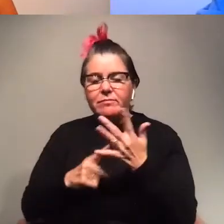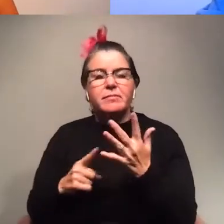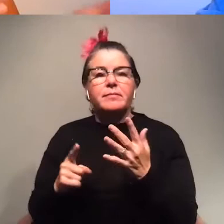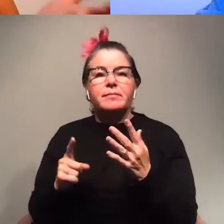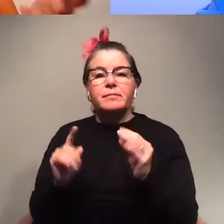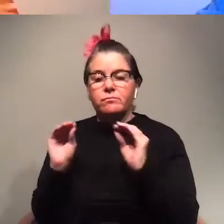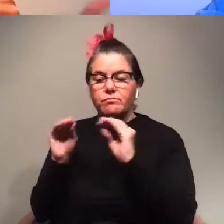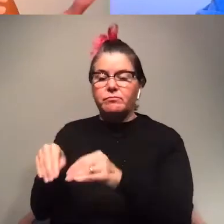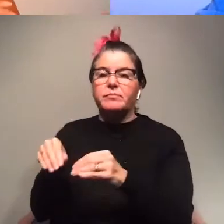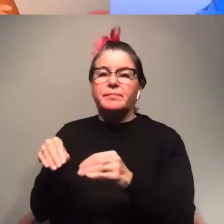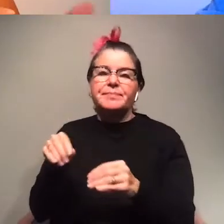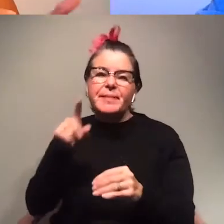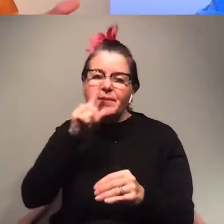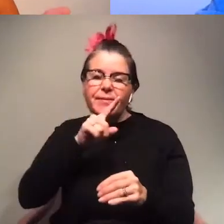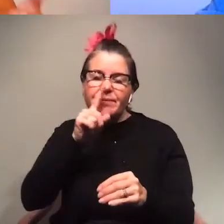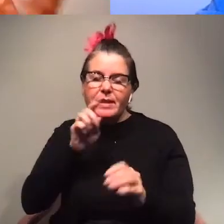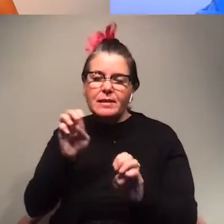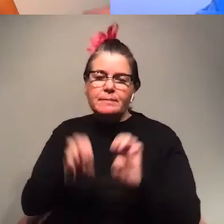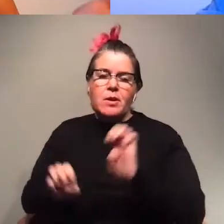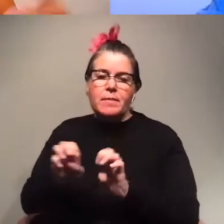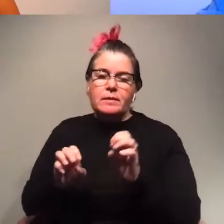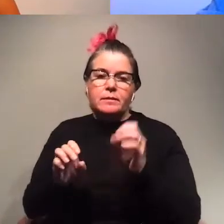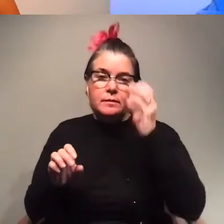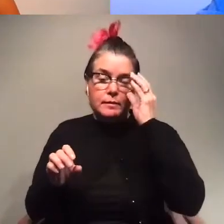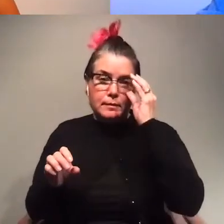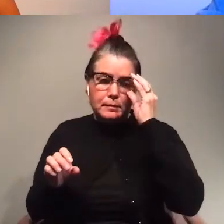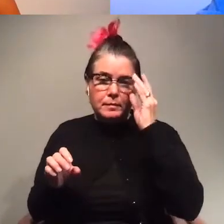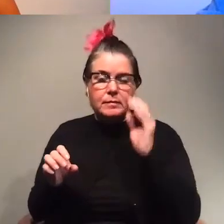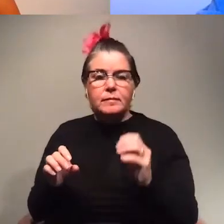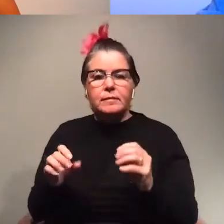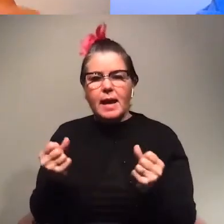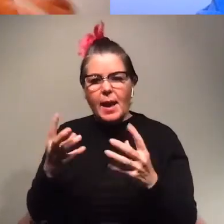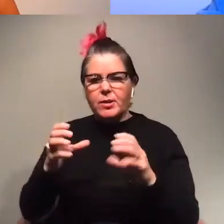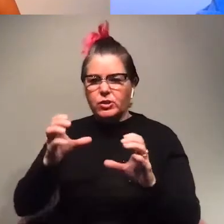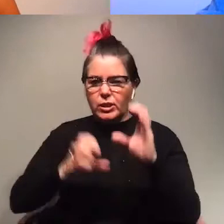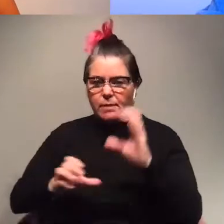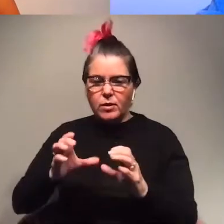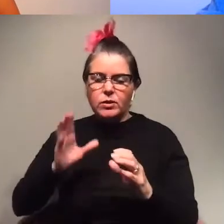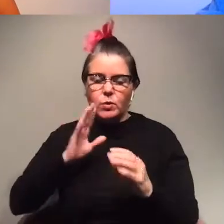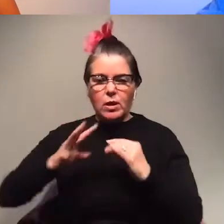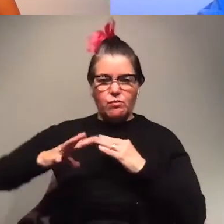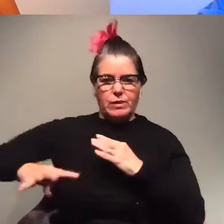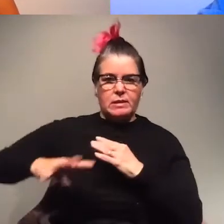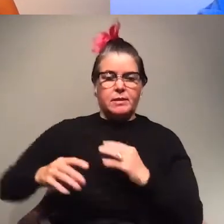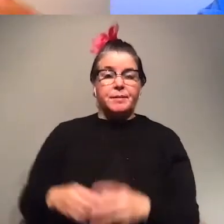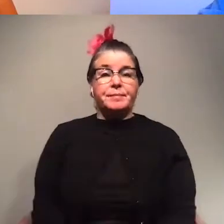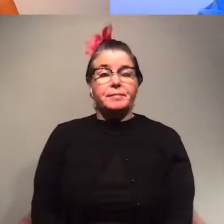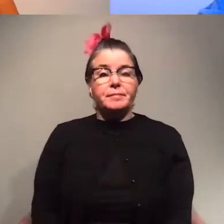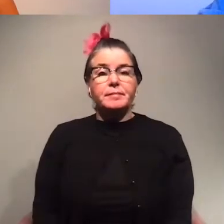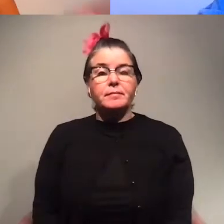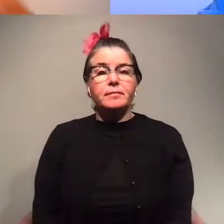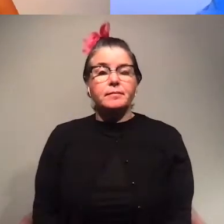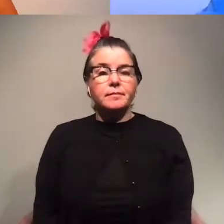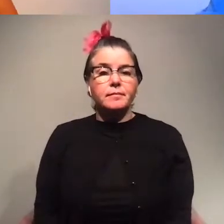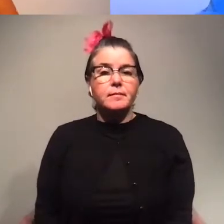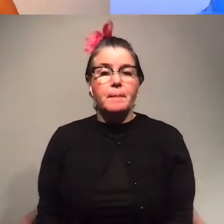them in these simulated experiments to see how much of certain kinds of chemicals were being released. And then what I did